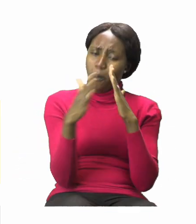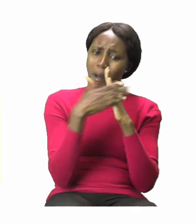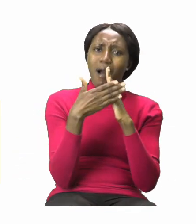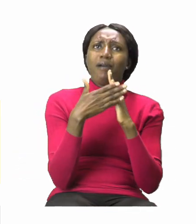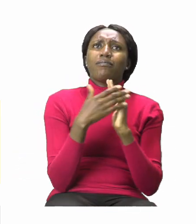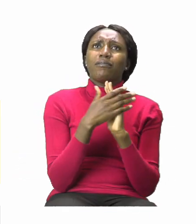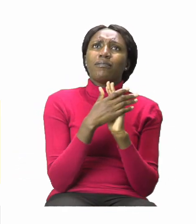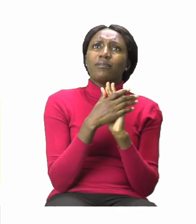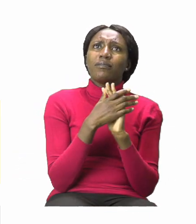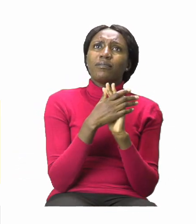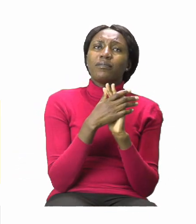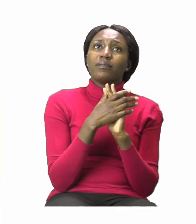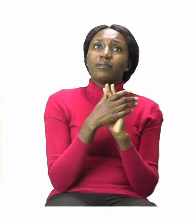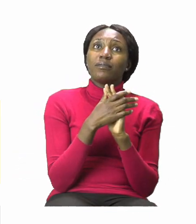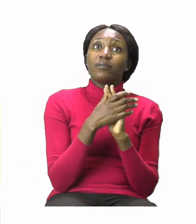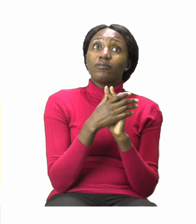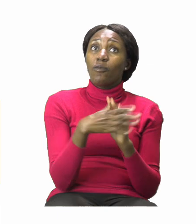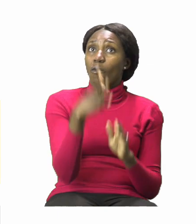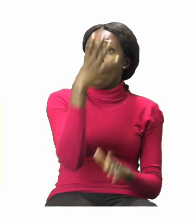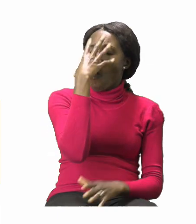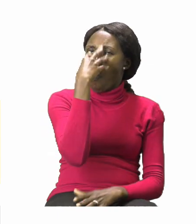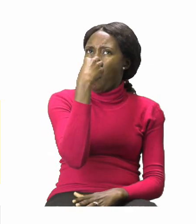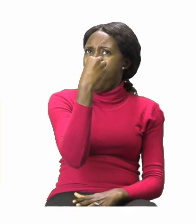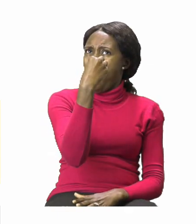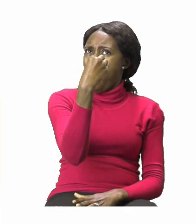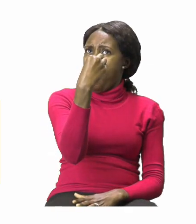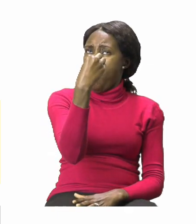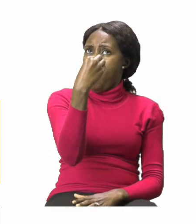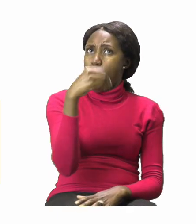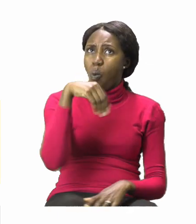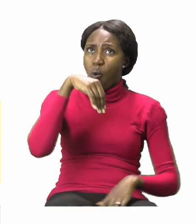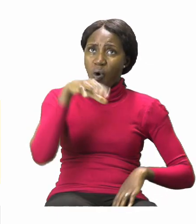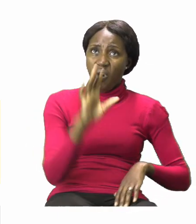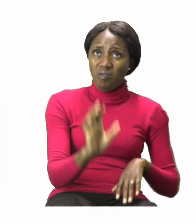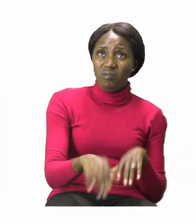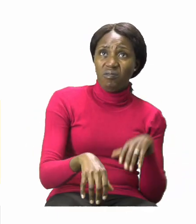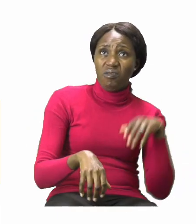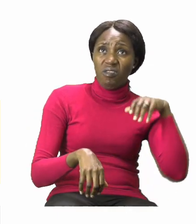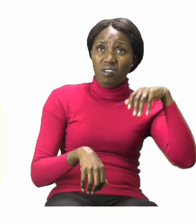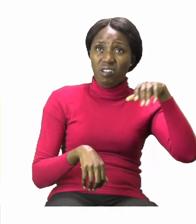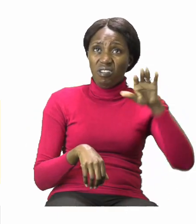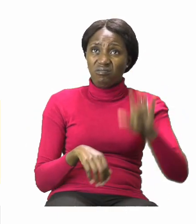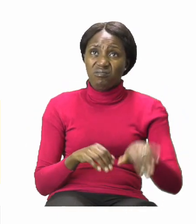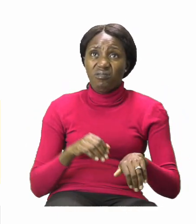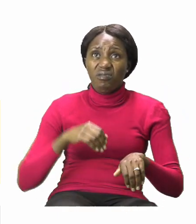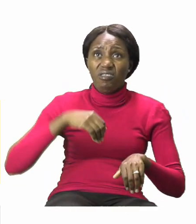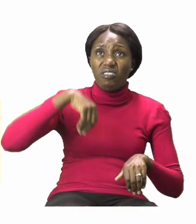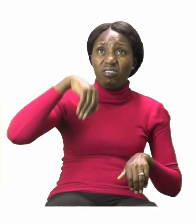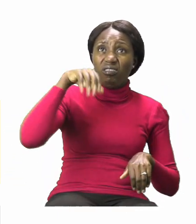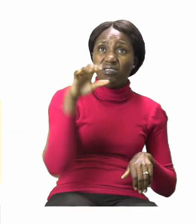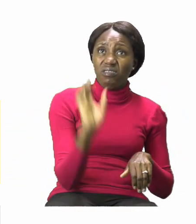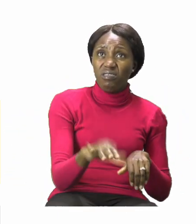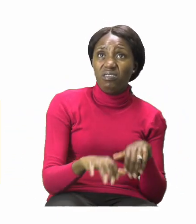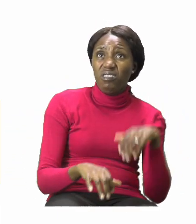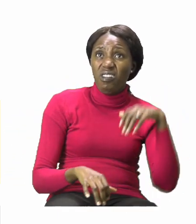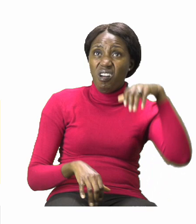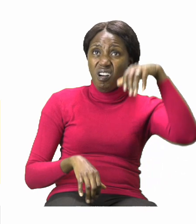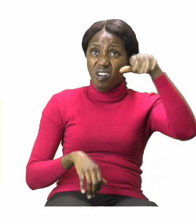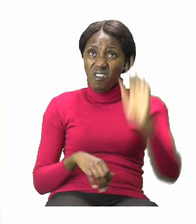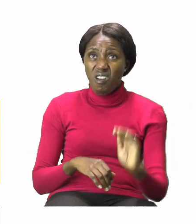And the big bad wolf came to the door of the house and knocked.